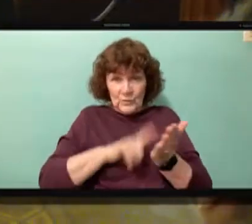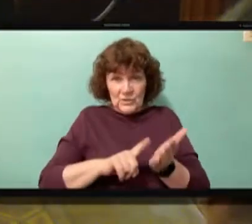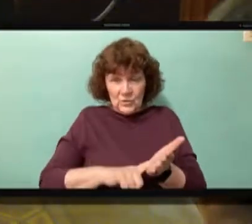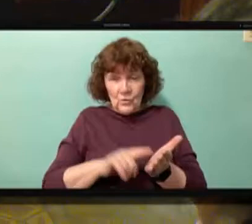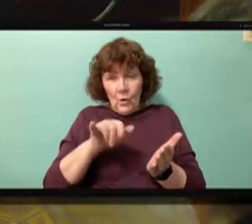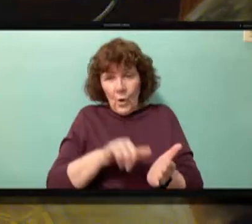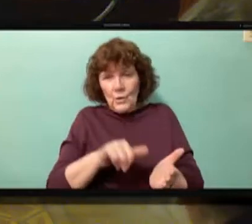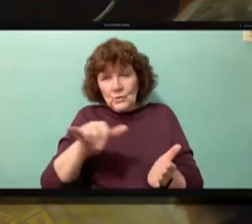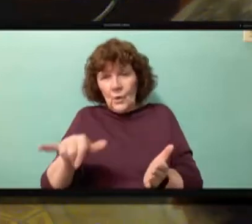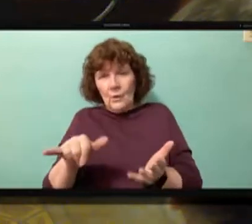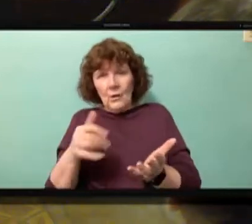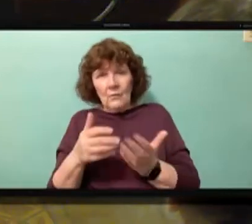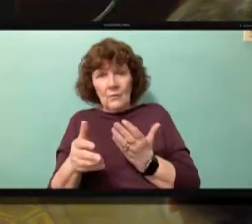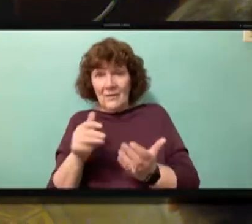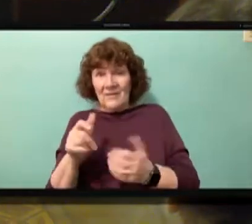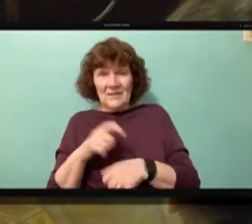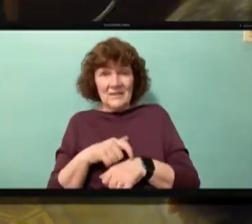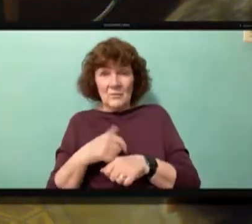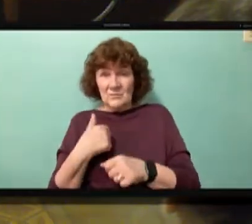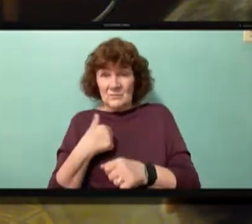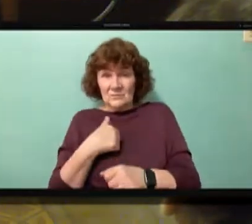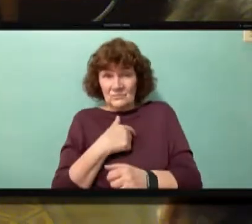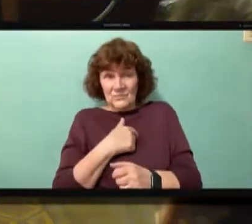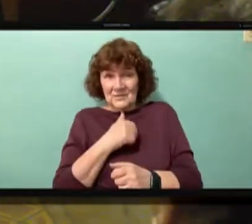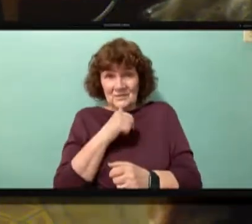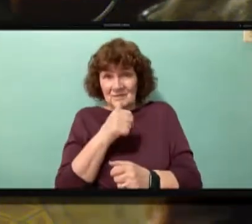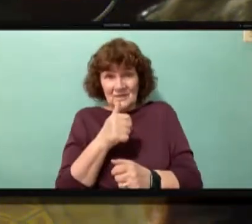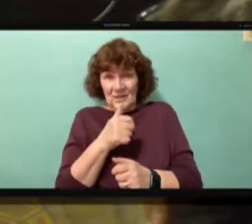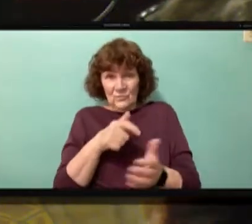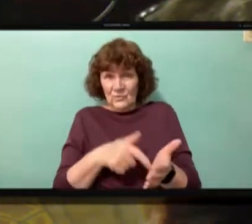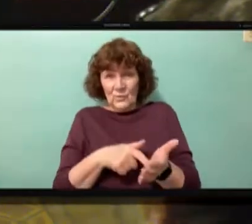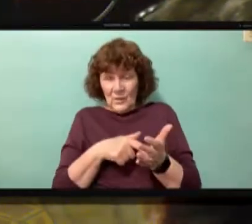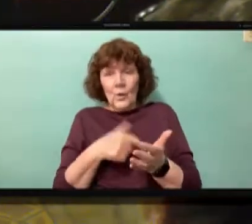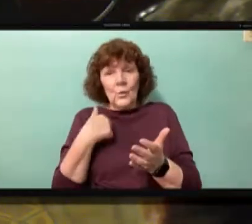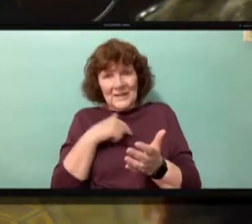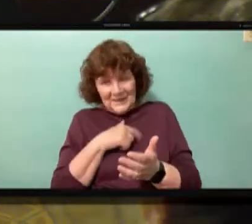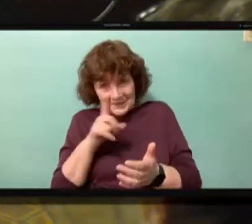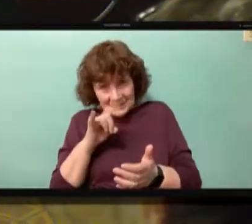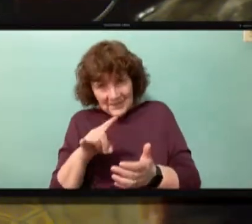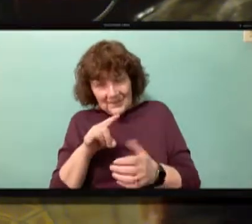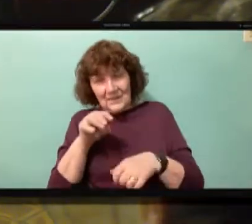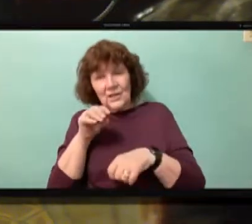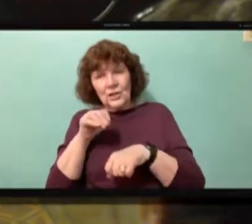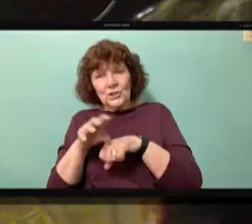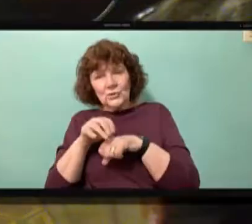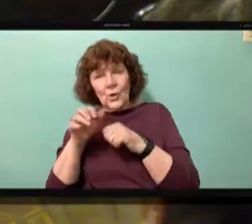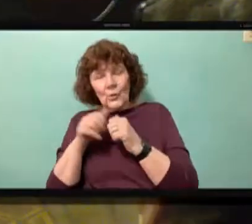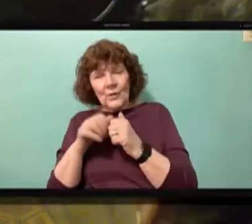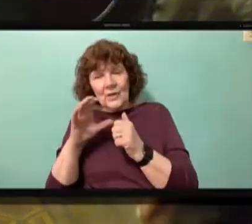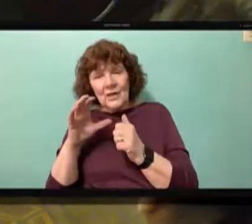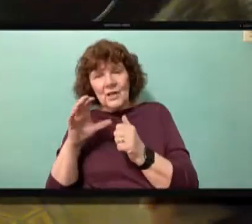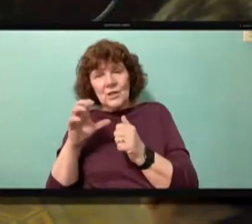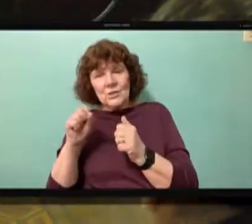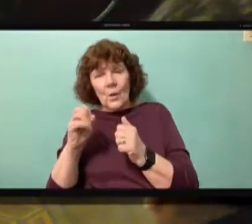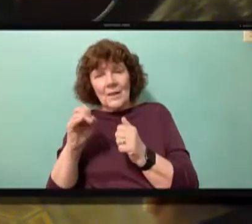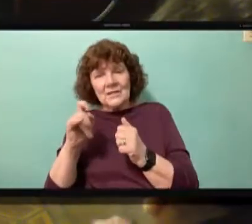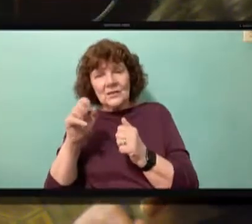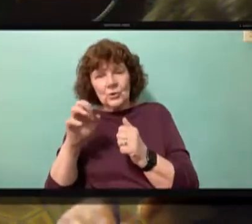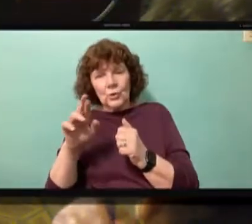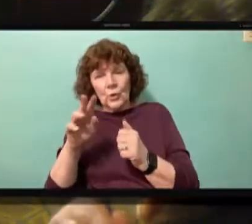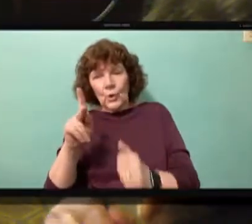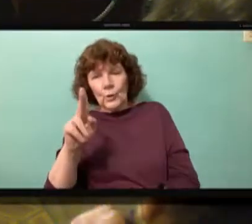also, even though at the time we were not required to, we also consulted Solicitor Kubiak, who helped us come to